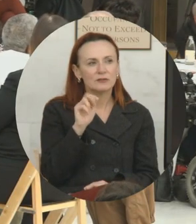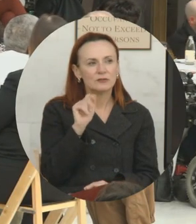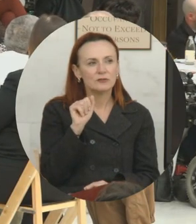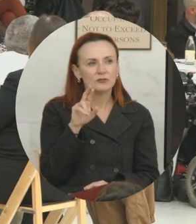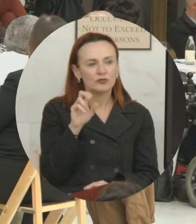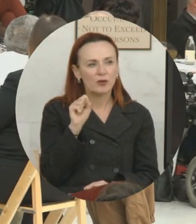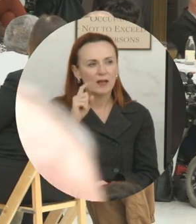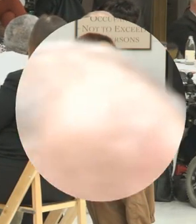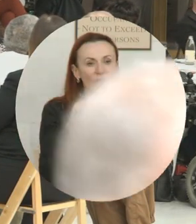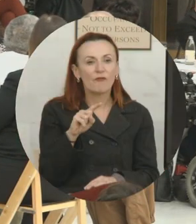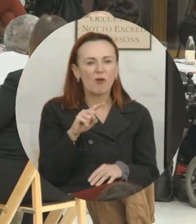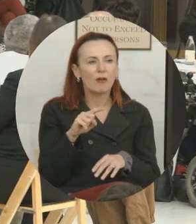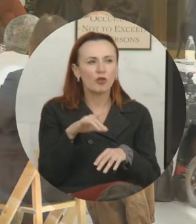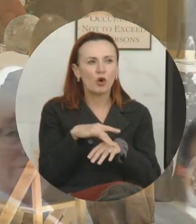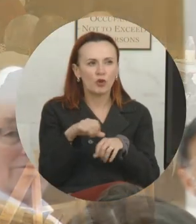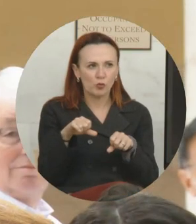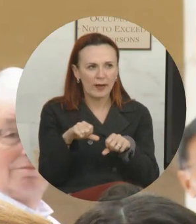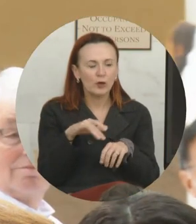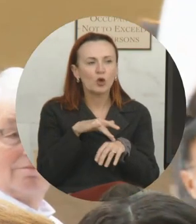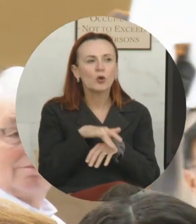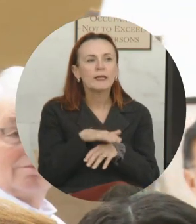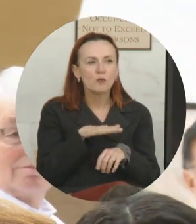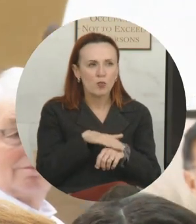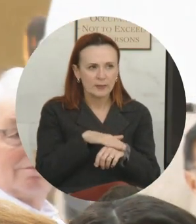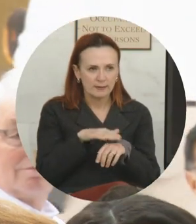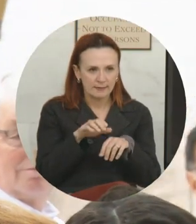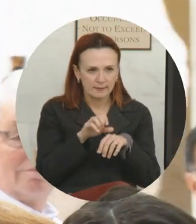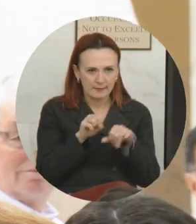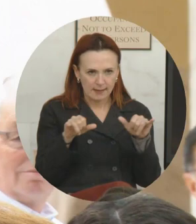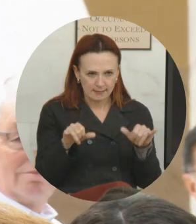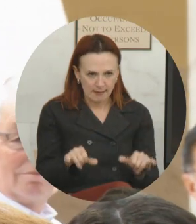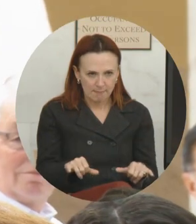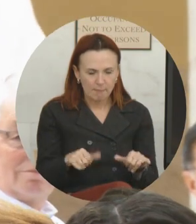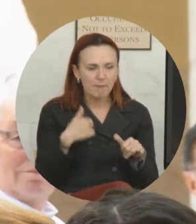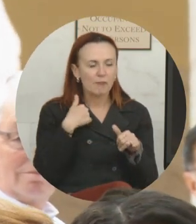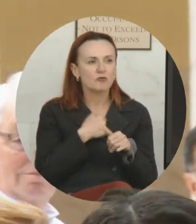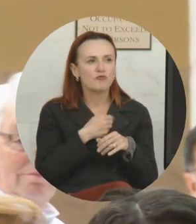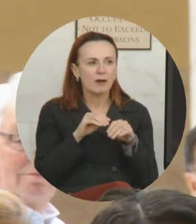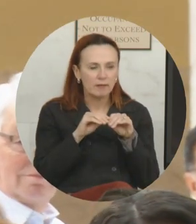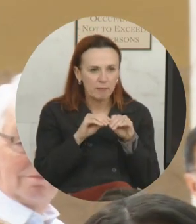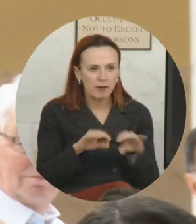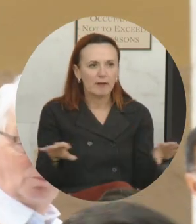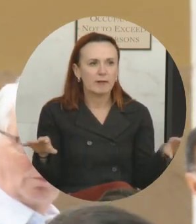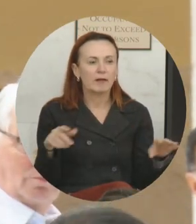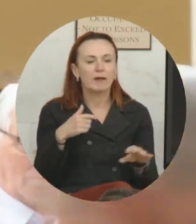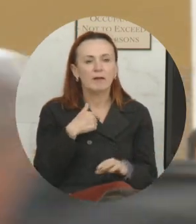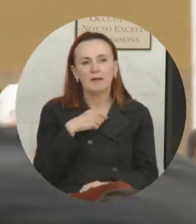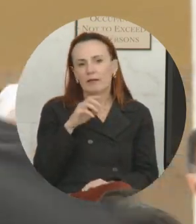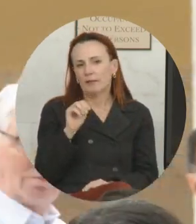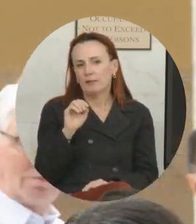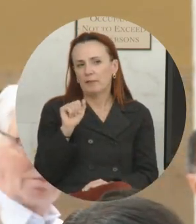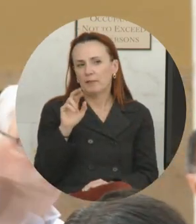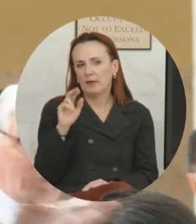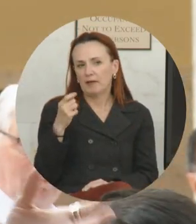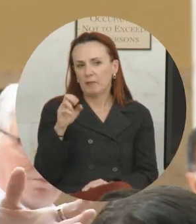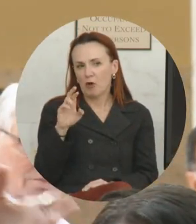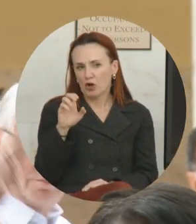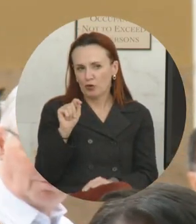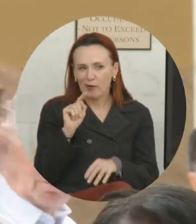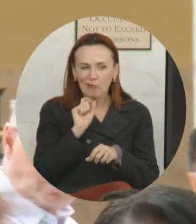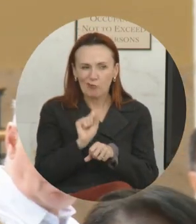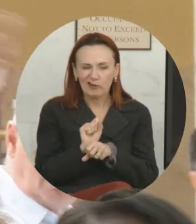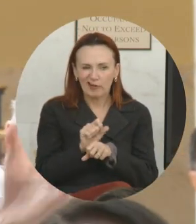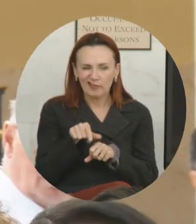Earthquake Early Warning System. And we're trying to roll this out. And Margaret and I are working on this. And one of the